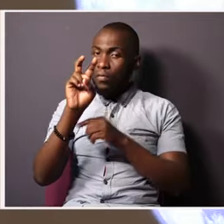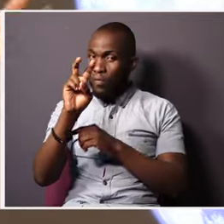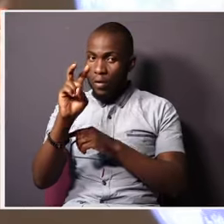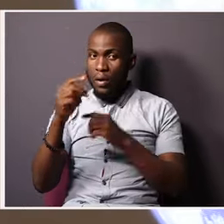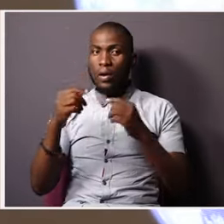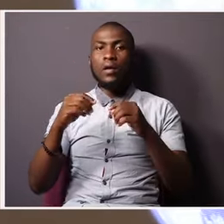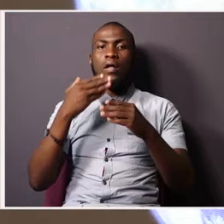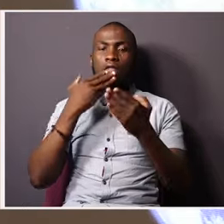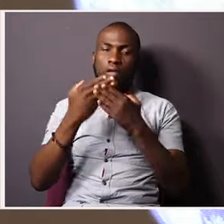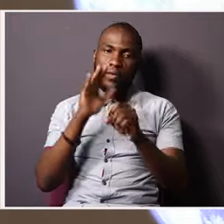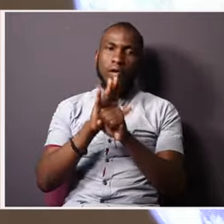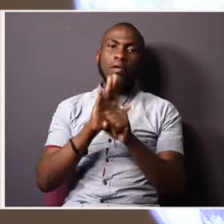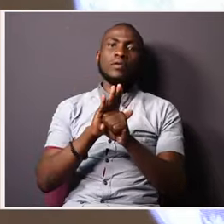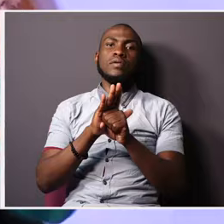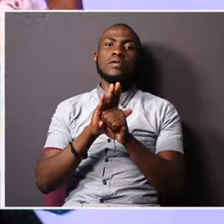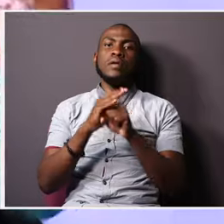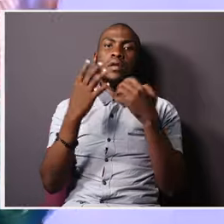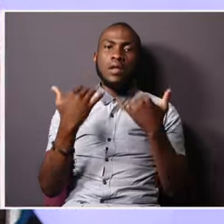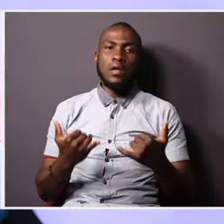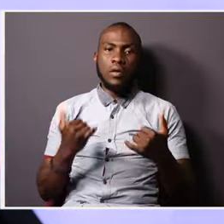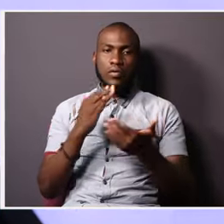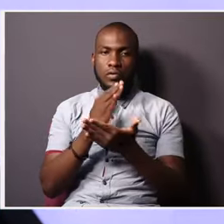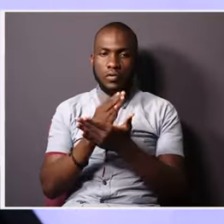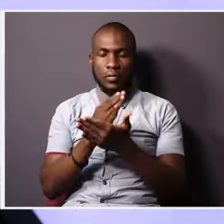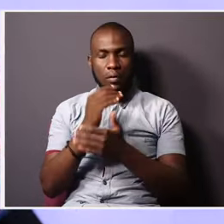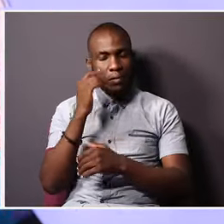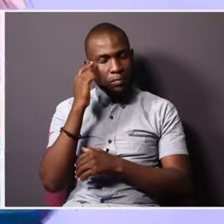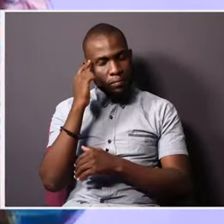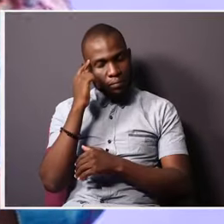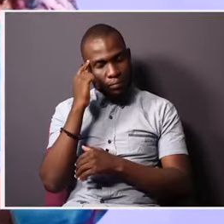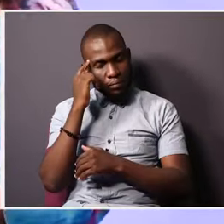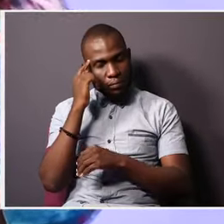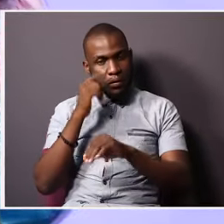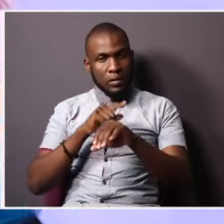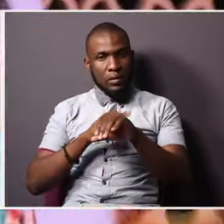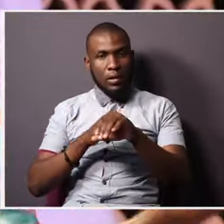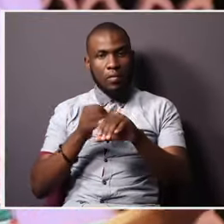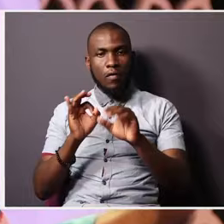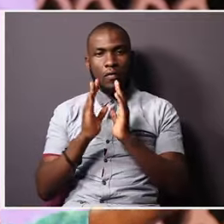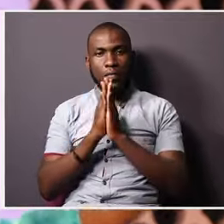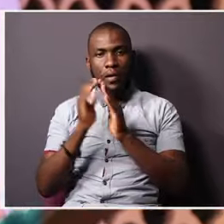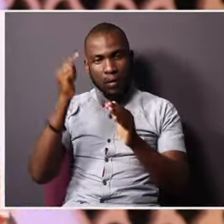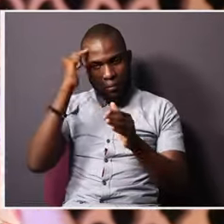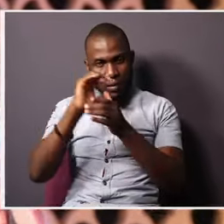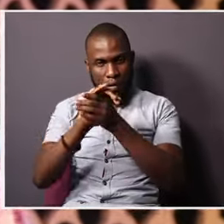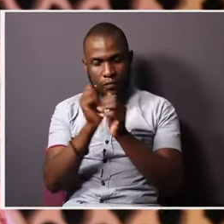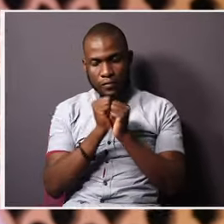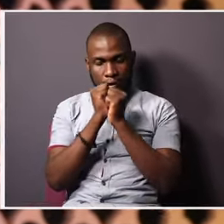Thank you very much Blessings. For that. Thank you. We'll now pause and take a time for prayer. Let's believe